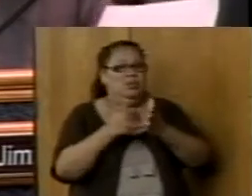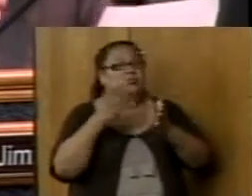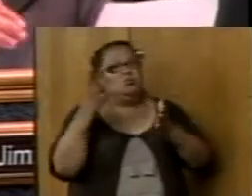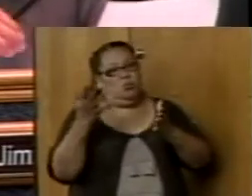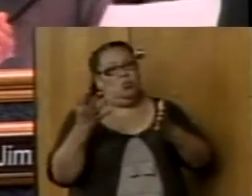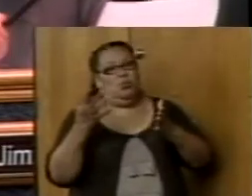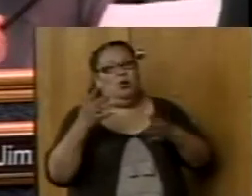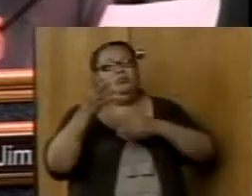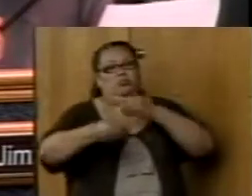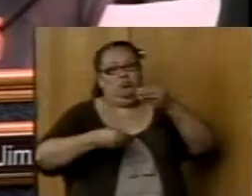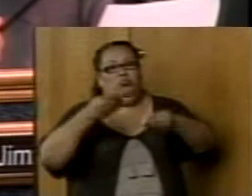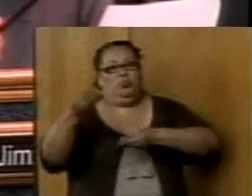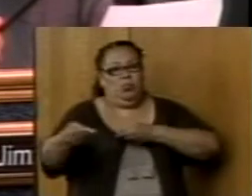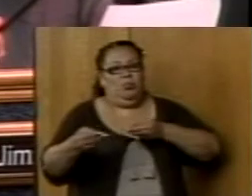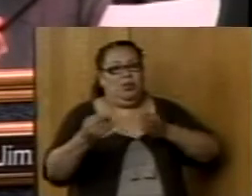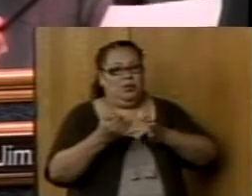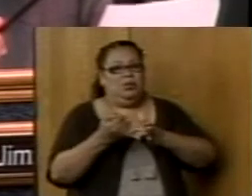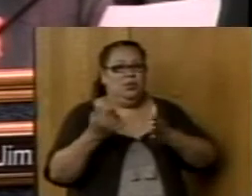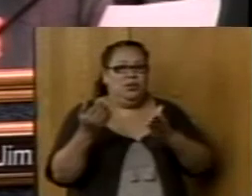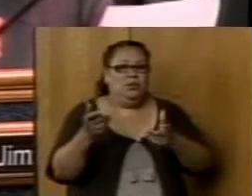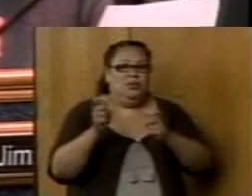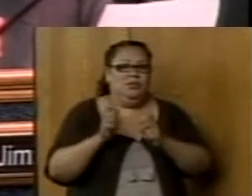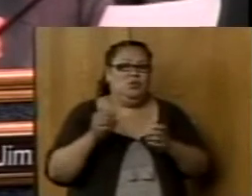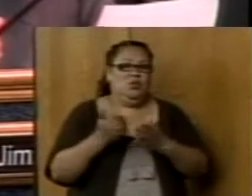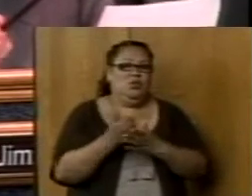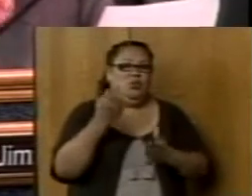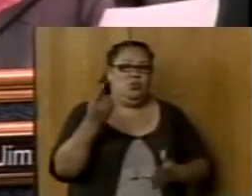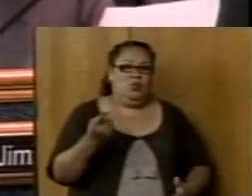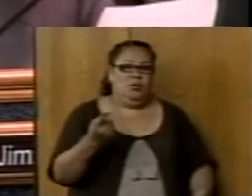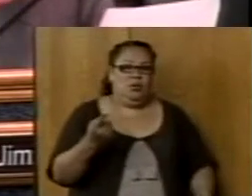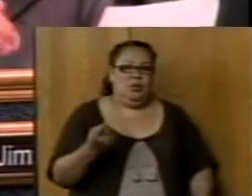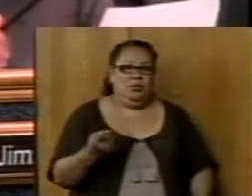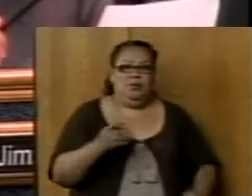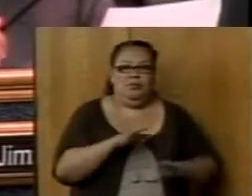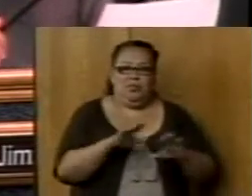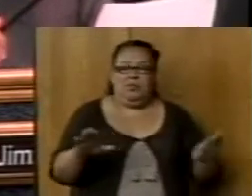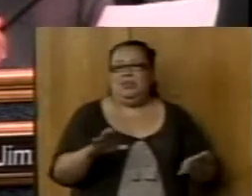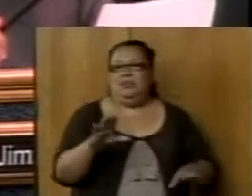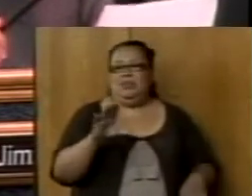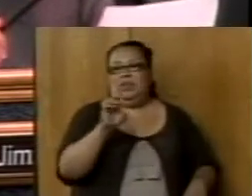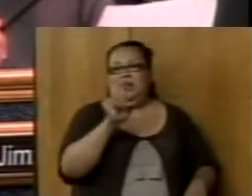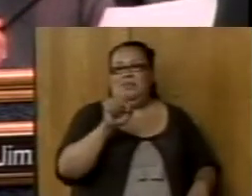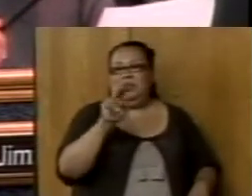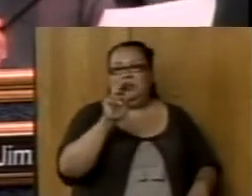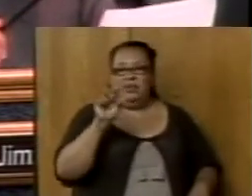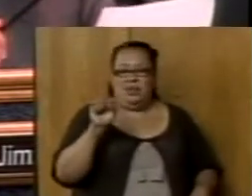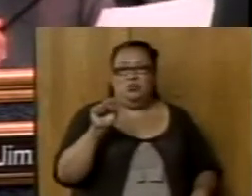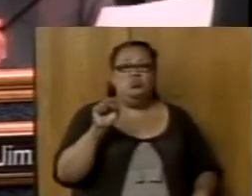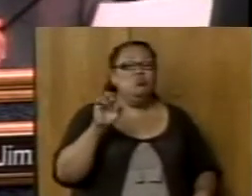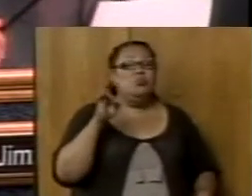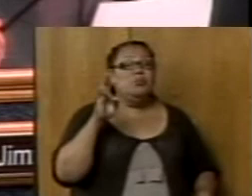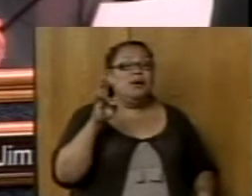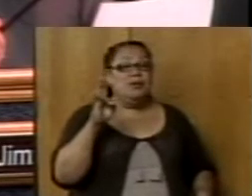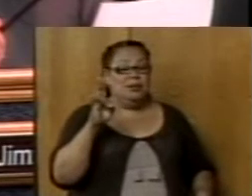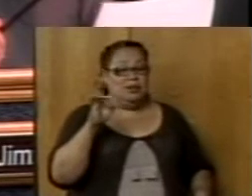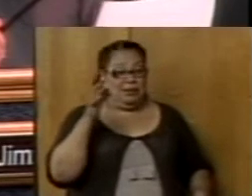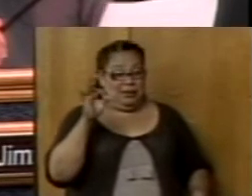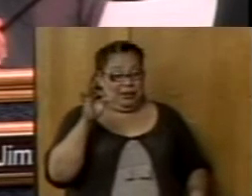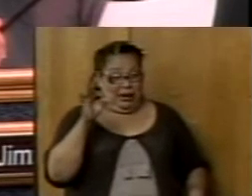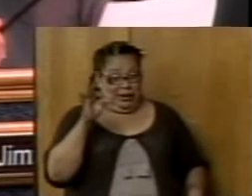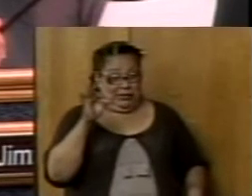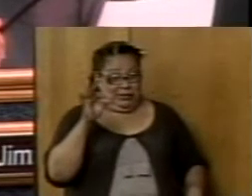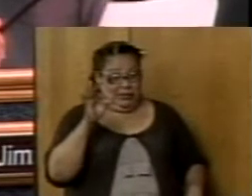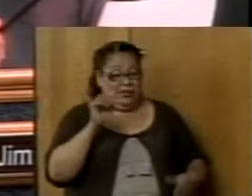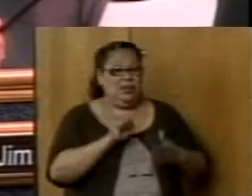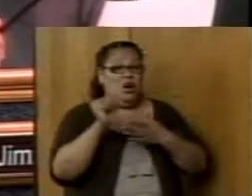we wanted them to give us a new one that doesn't have any bends in it. What about 19? 19, you have